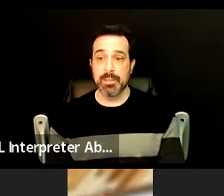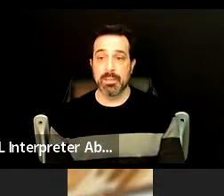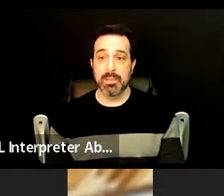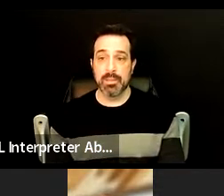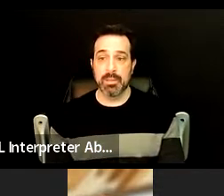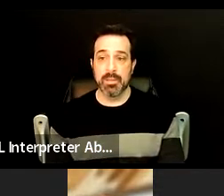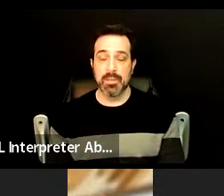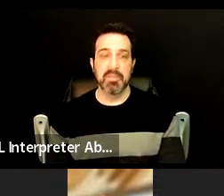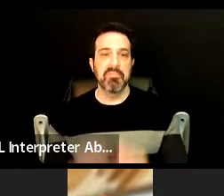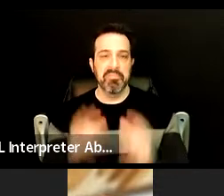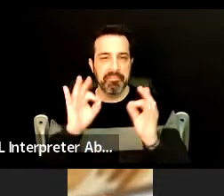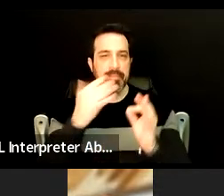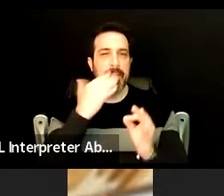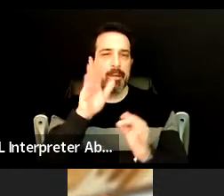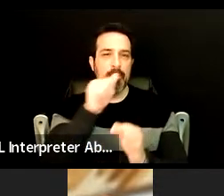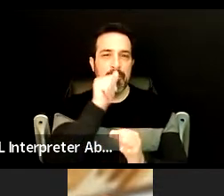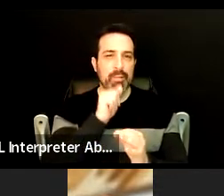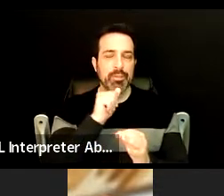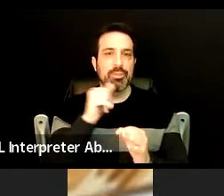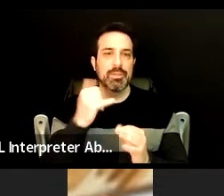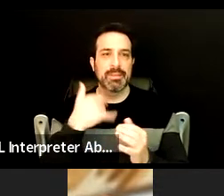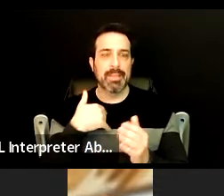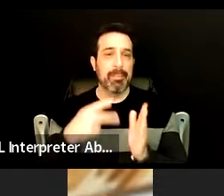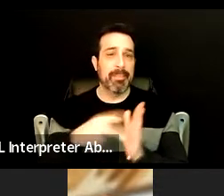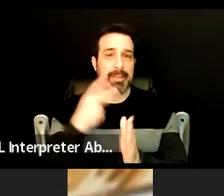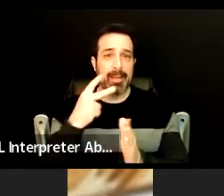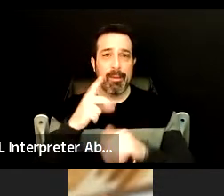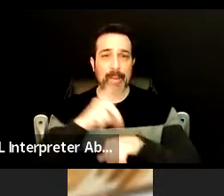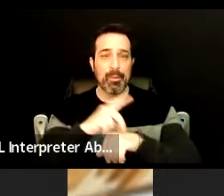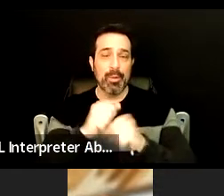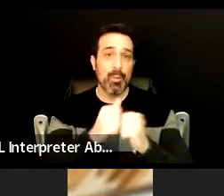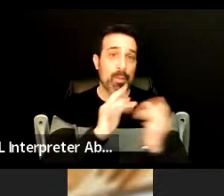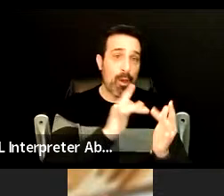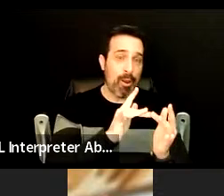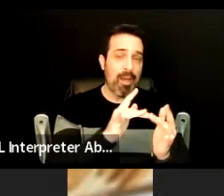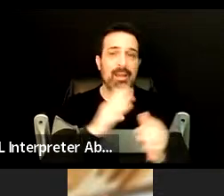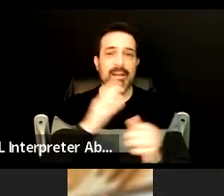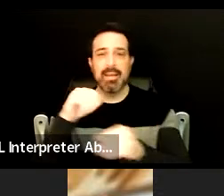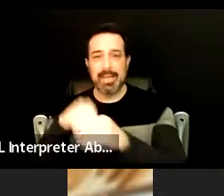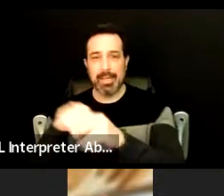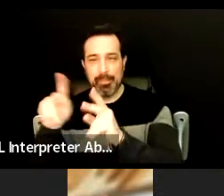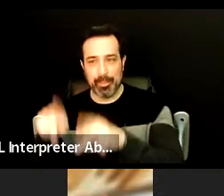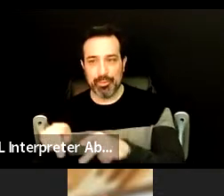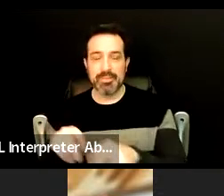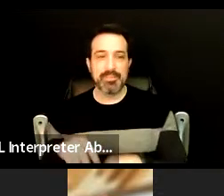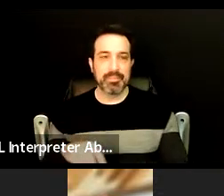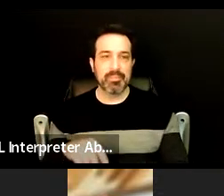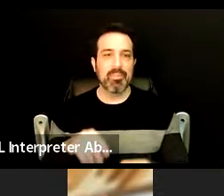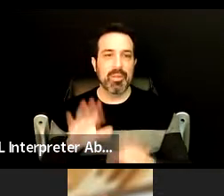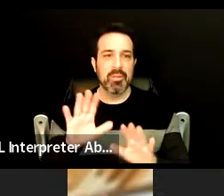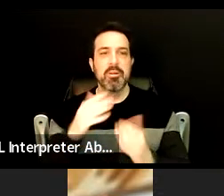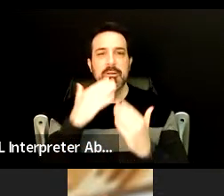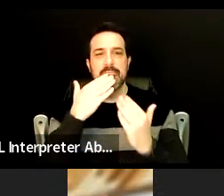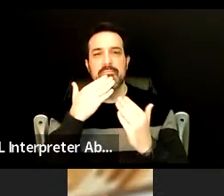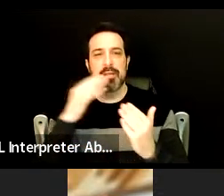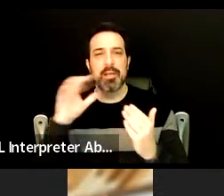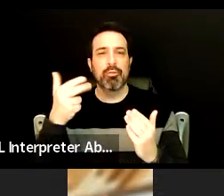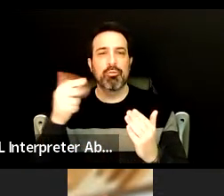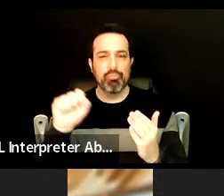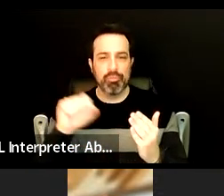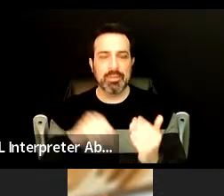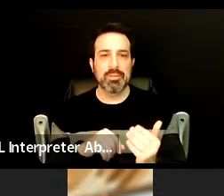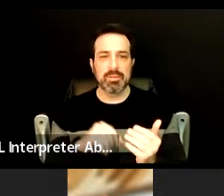All right, thanks for your patience. I'm pulling double duty today with online and in person. So thank you so much, Chris. I